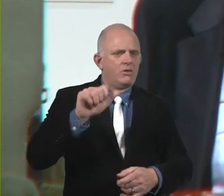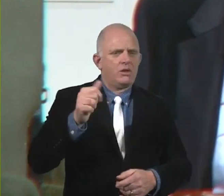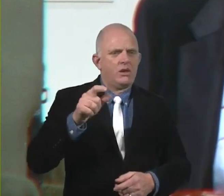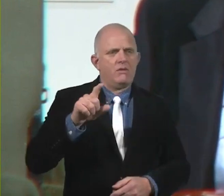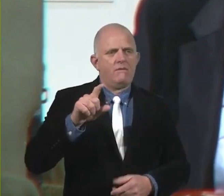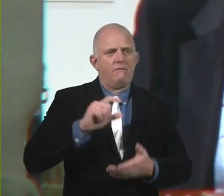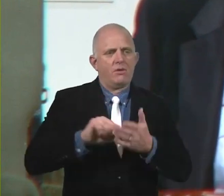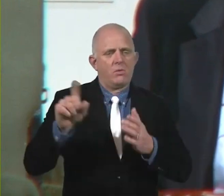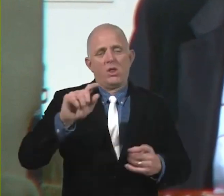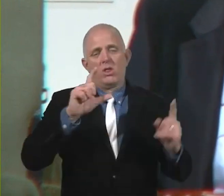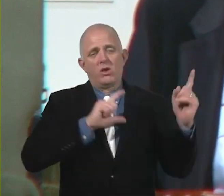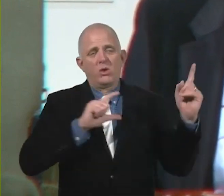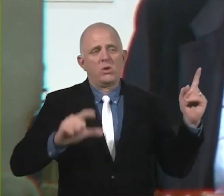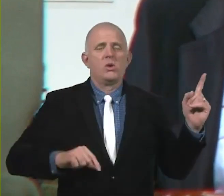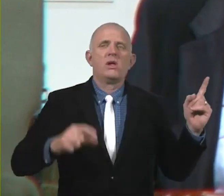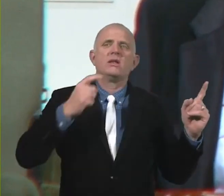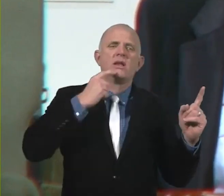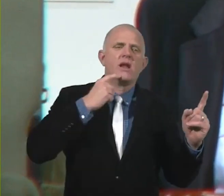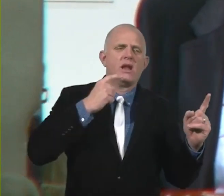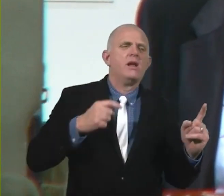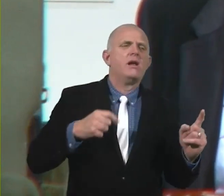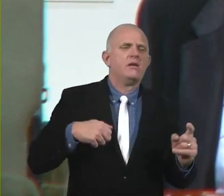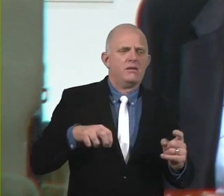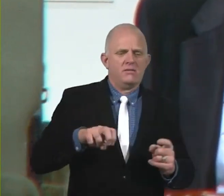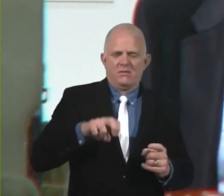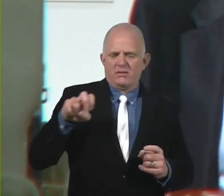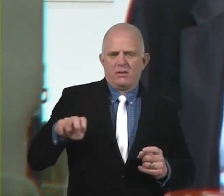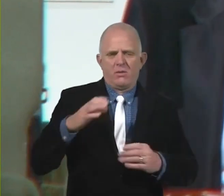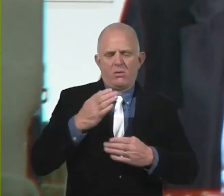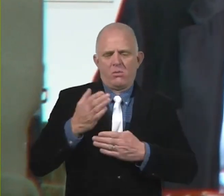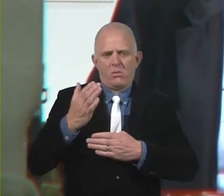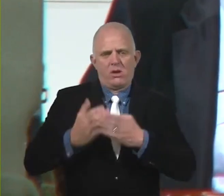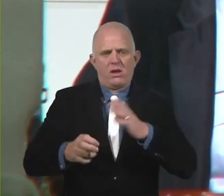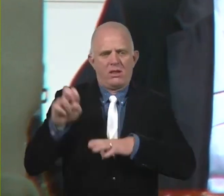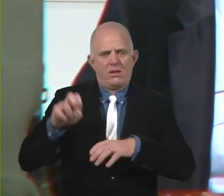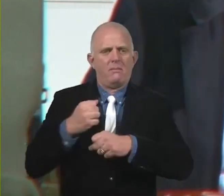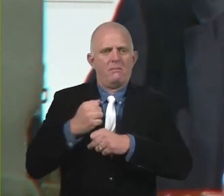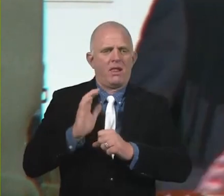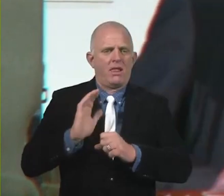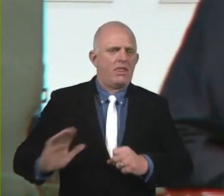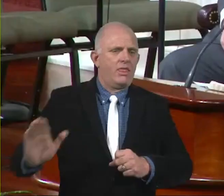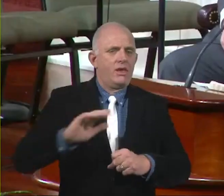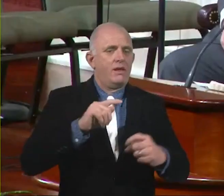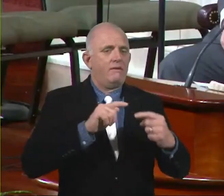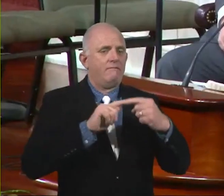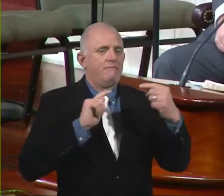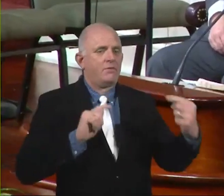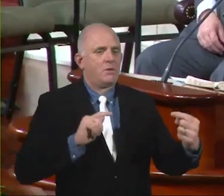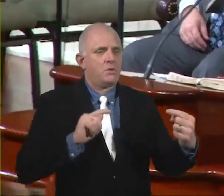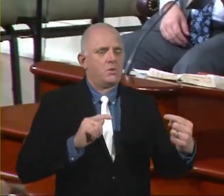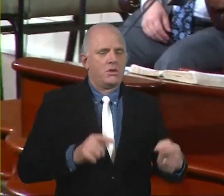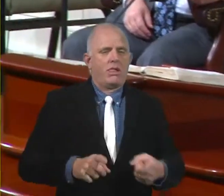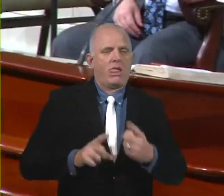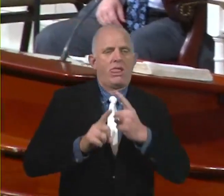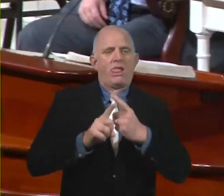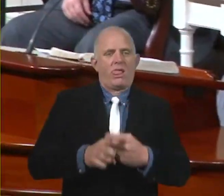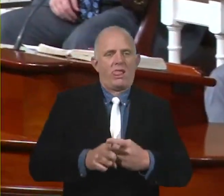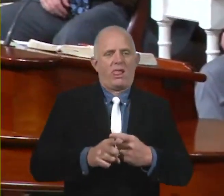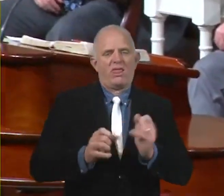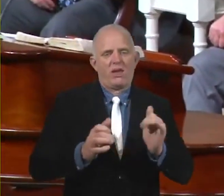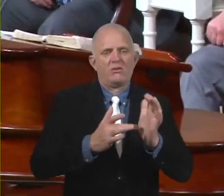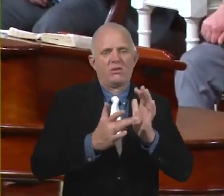Lord, "Sit thou at my right hand until I make thine enemies thy footstool." That's the Father talking to the Son.